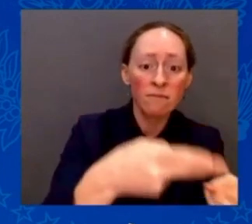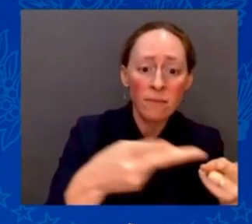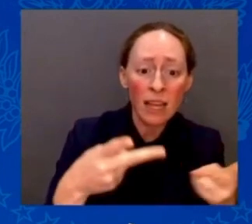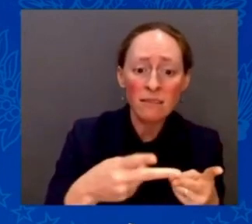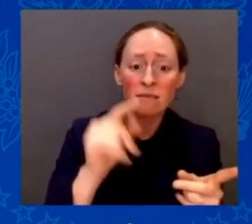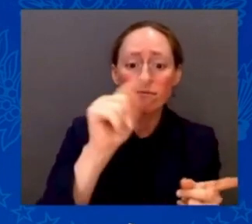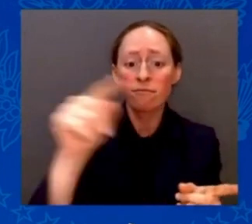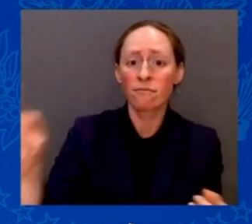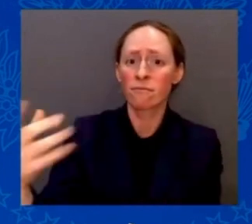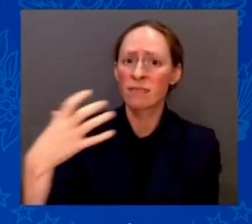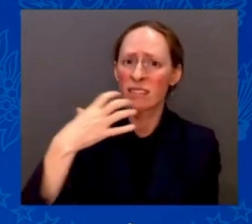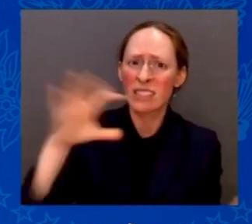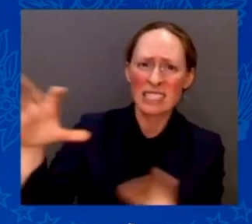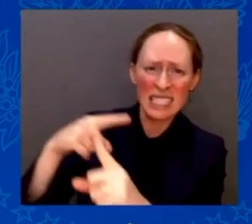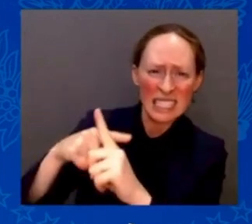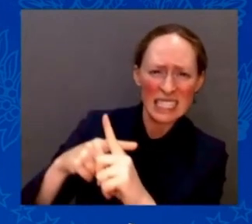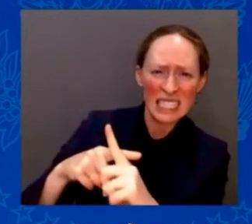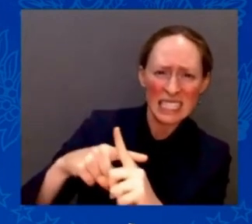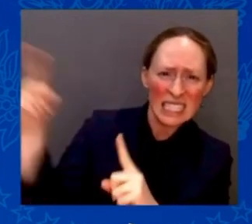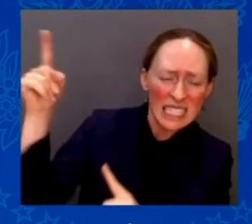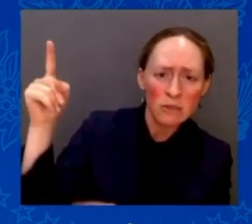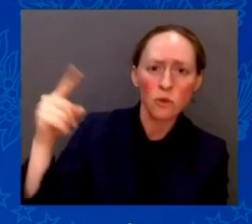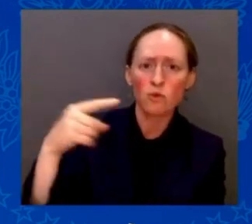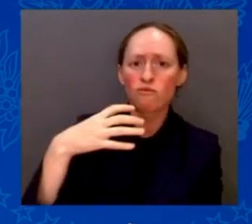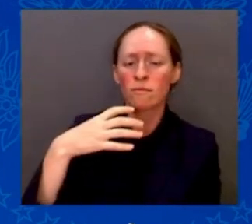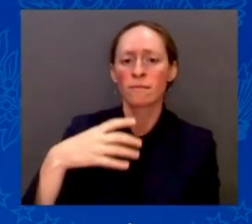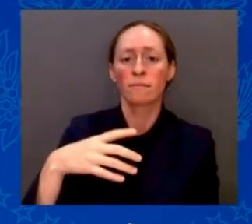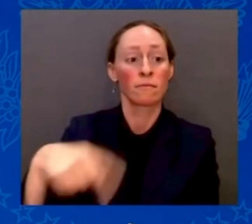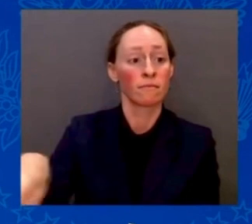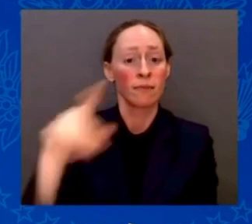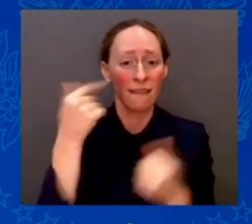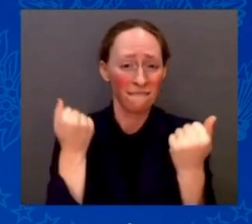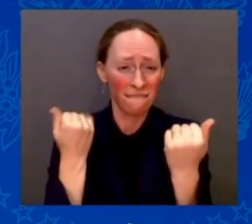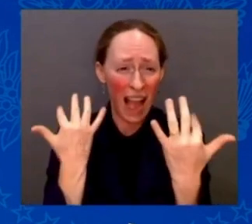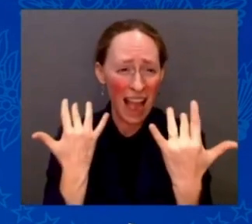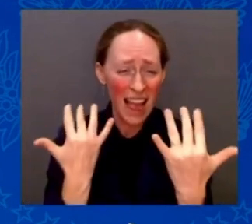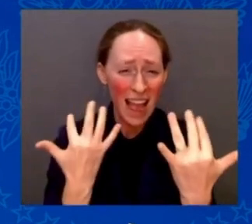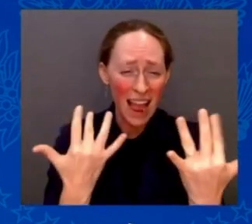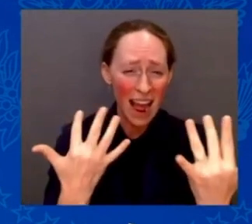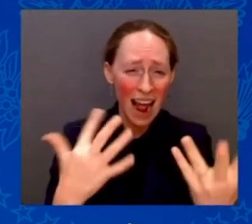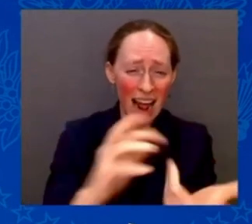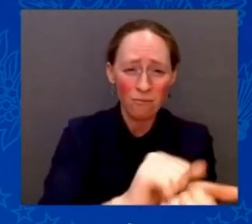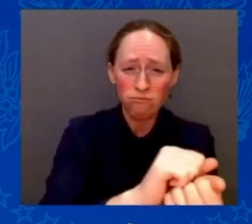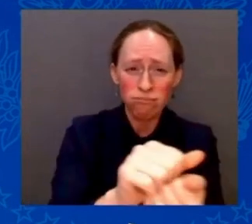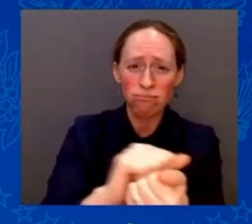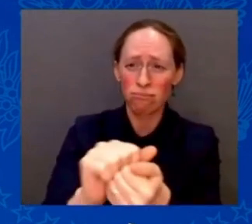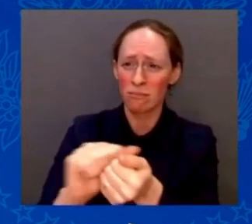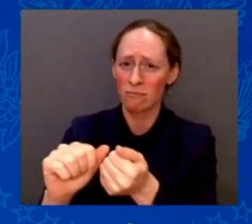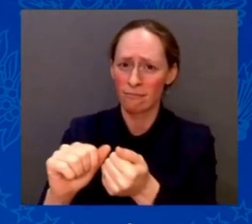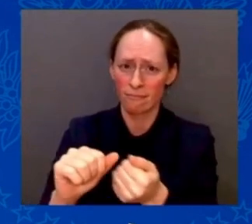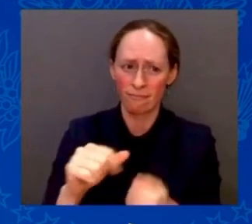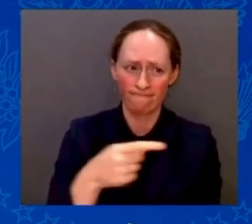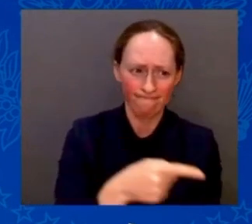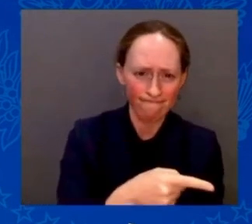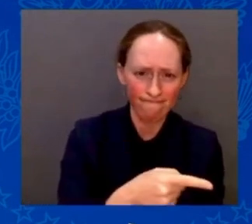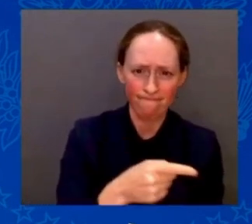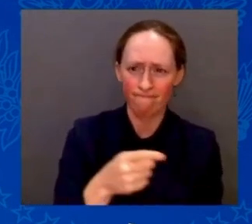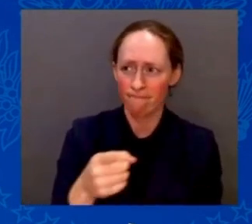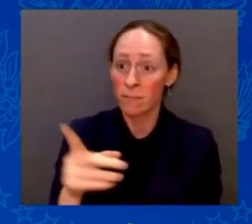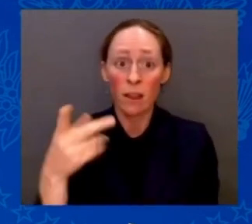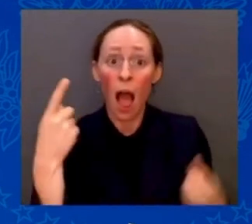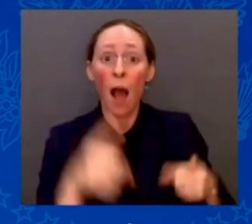never seen before, not only throughout the Hawaiian Islands, in the United States, but in Canada and other parts of the world. We've never seen this